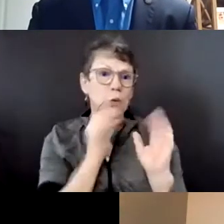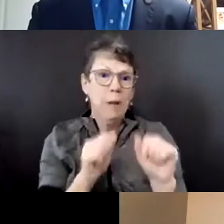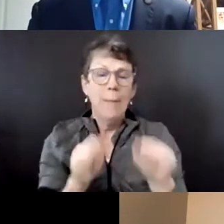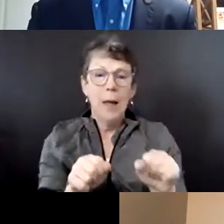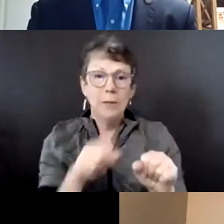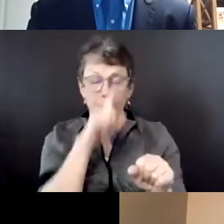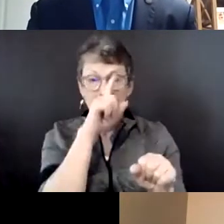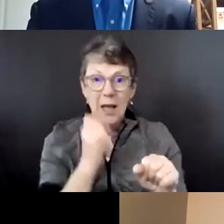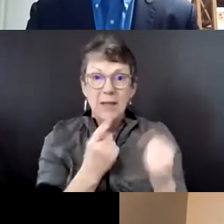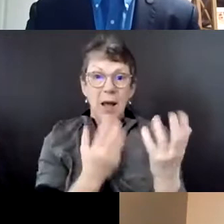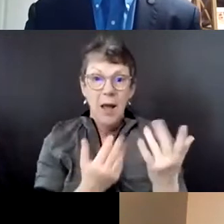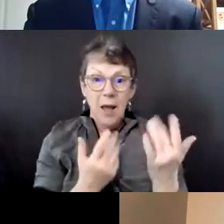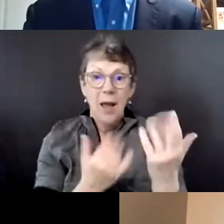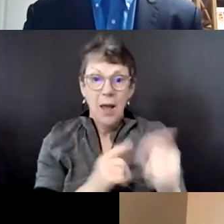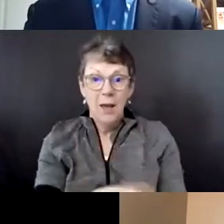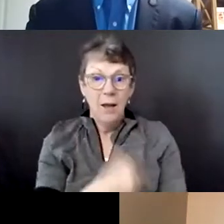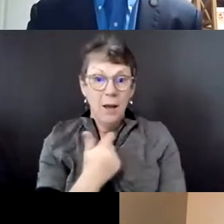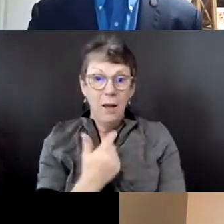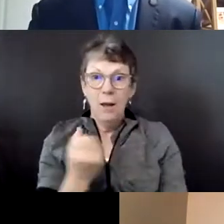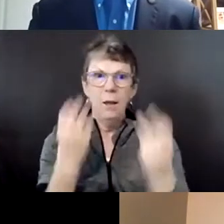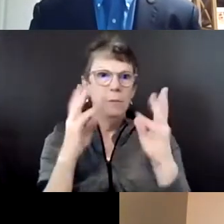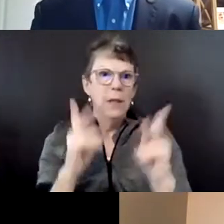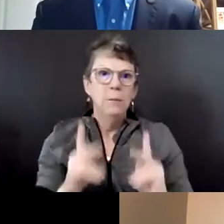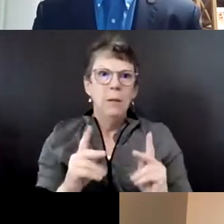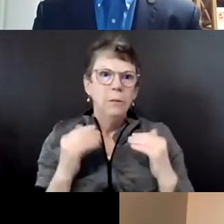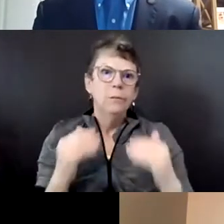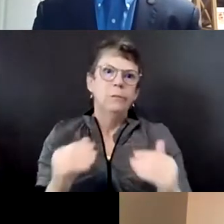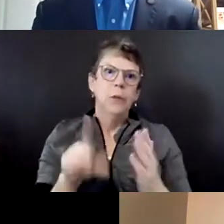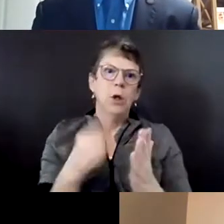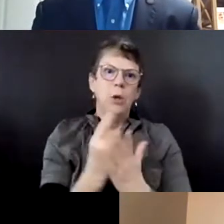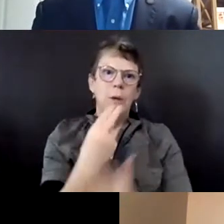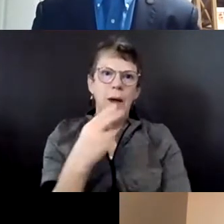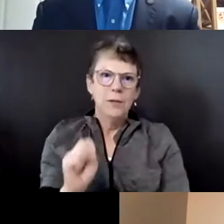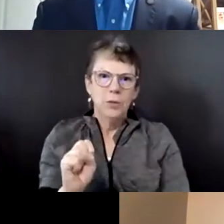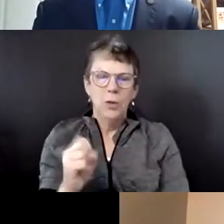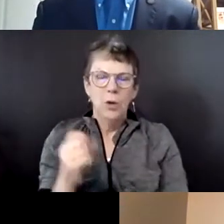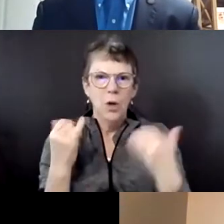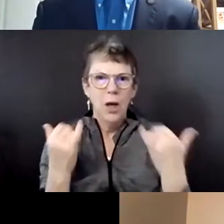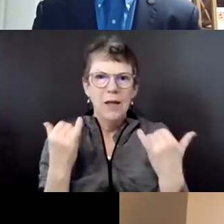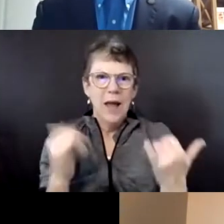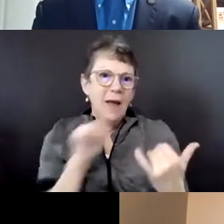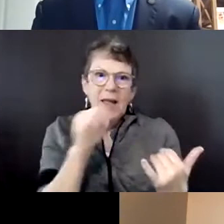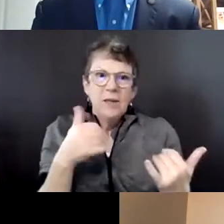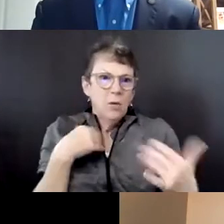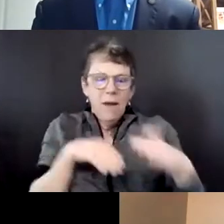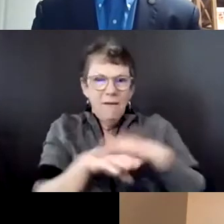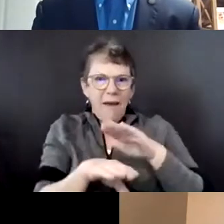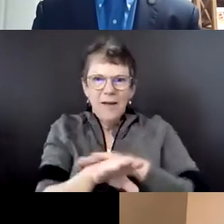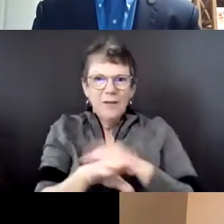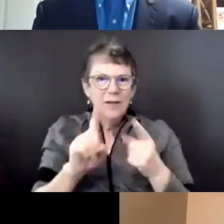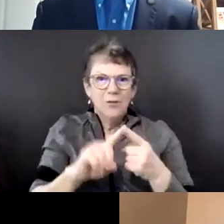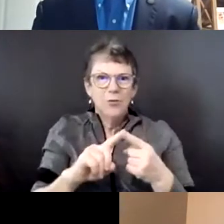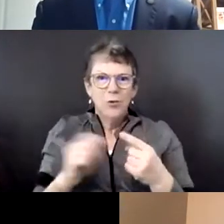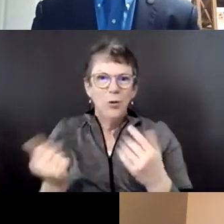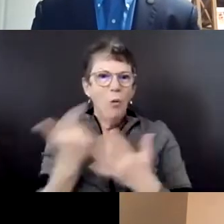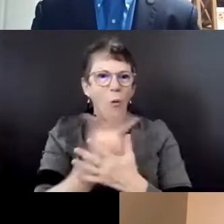many people who end up graduating from high school and now they don't have access to the full array of services that they